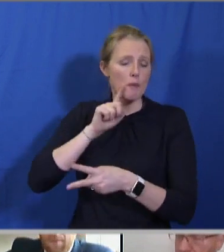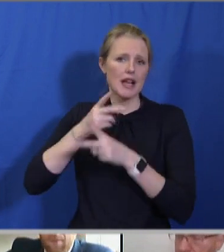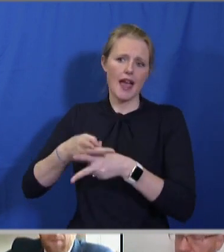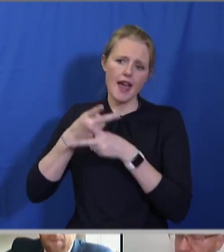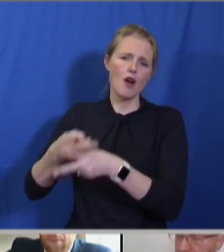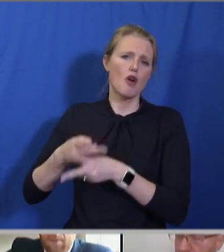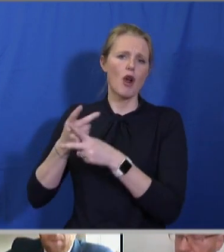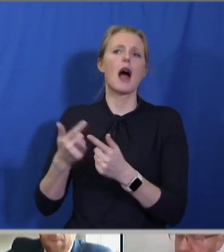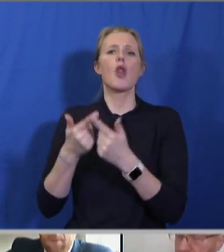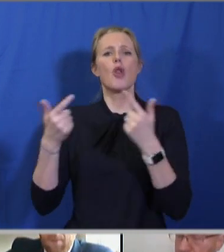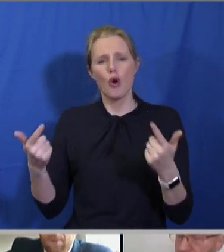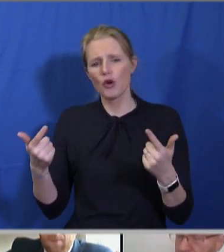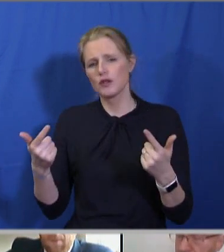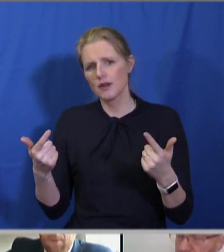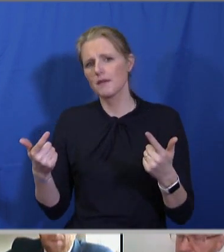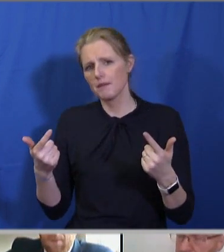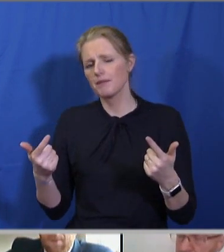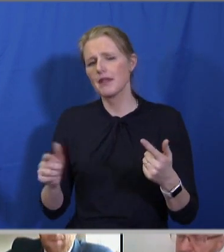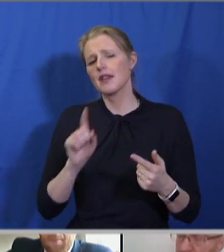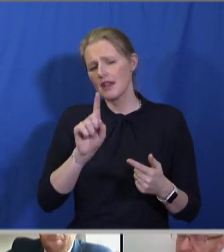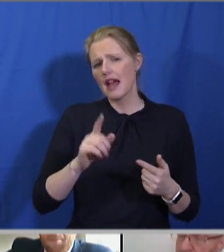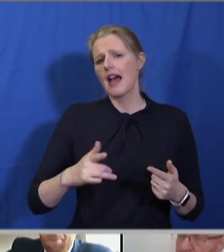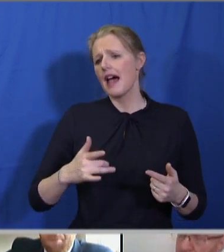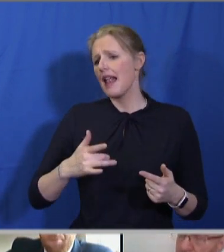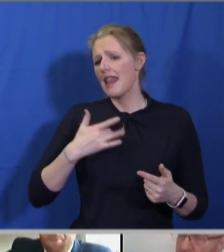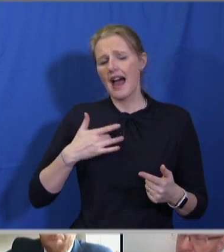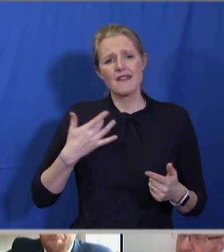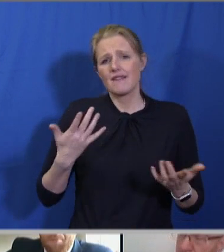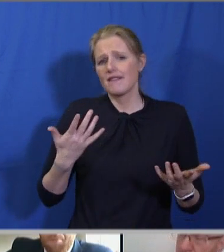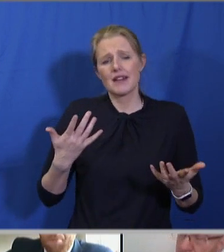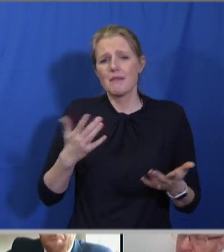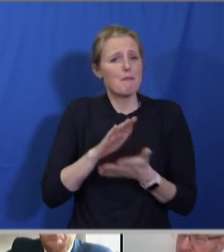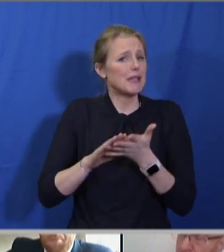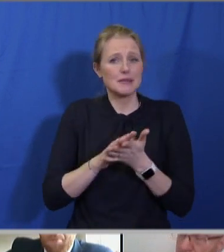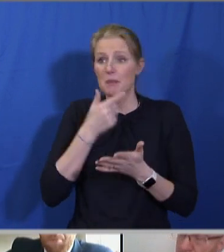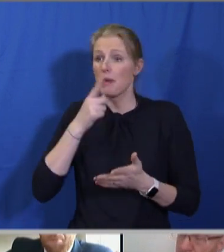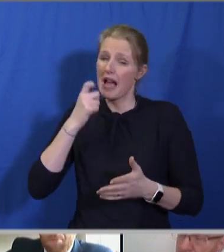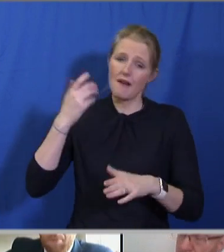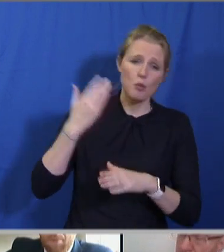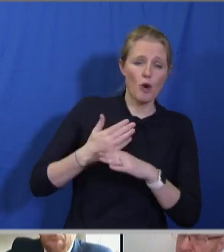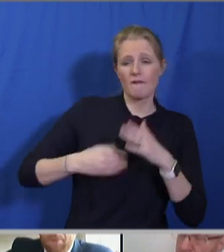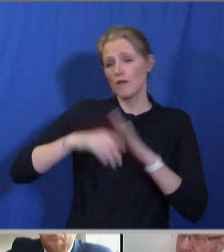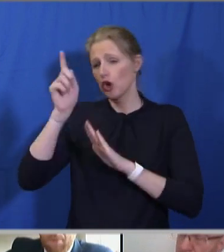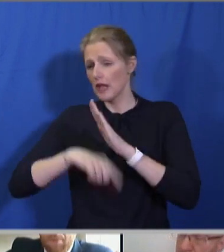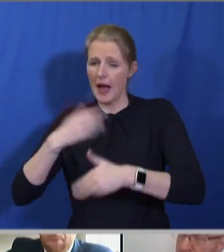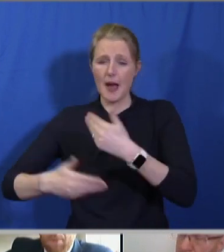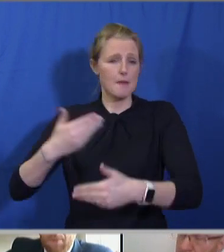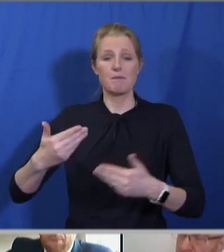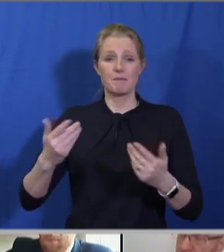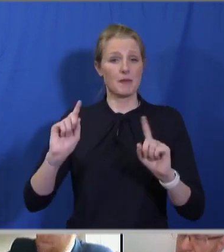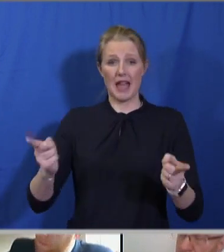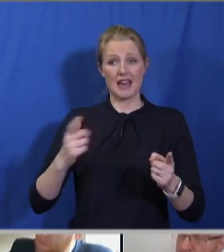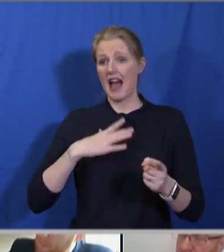are circumstances in life which mean that people can't not always work full-time with their profession throughout their lifetime. And I think there has to